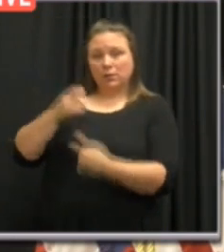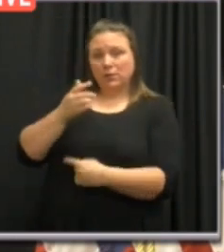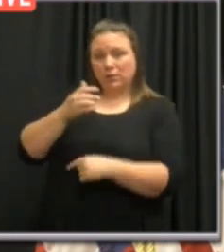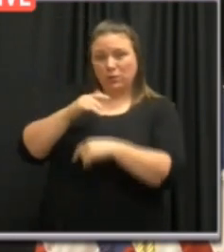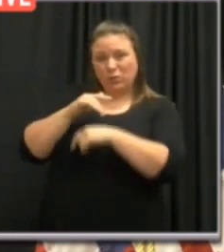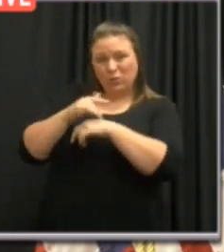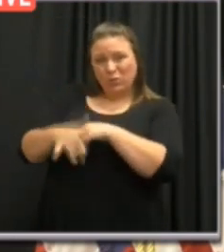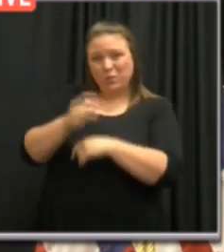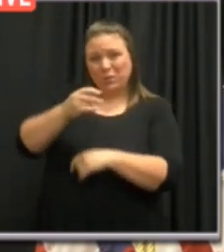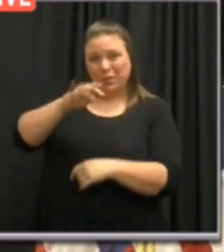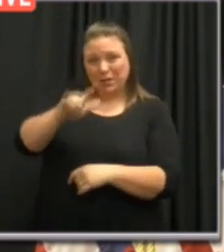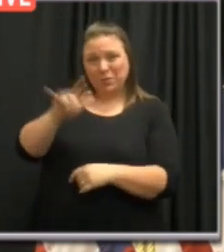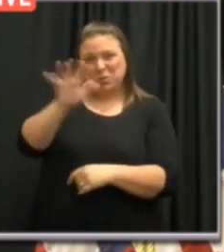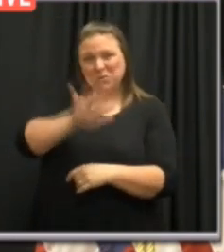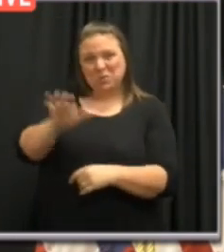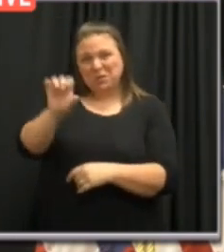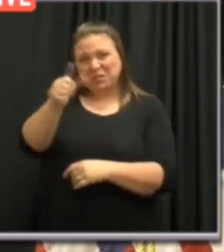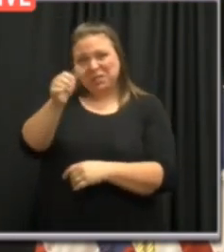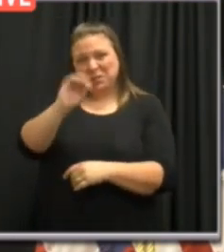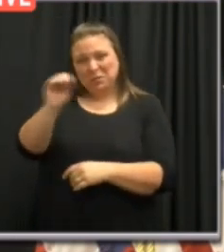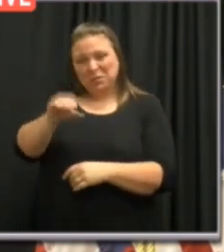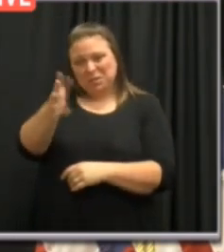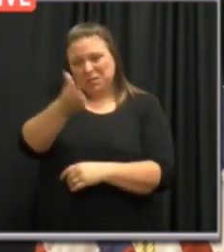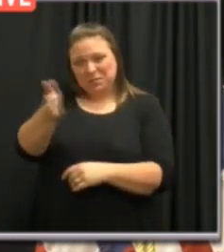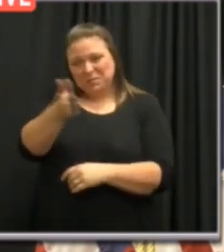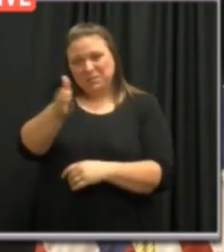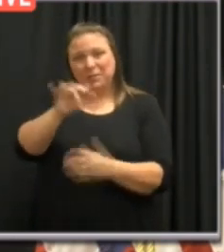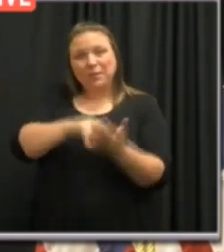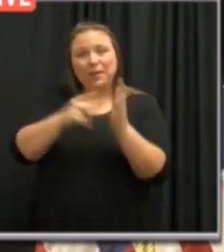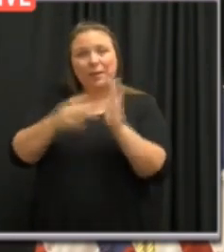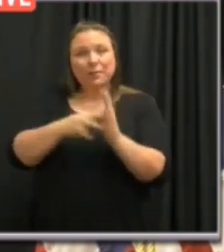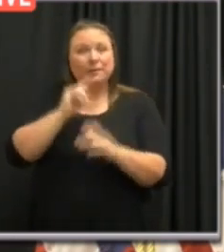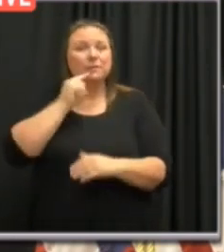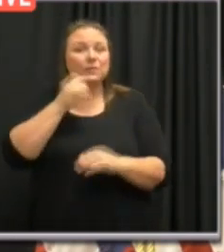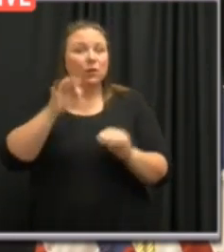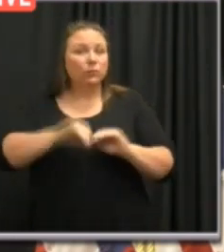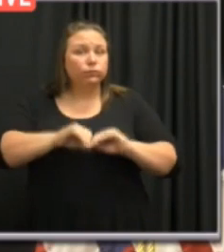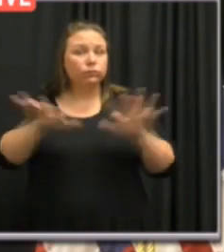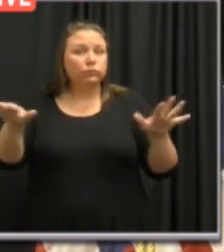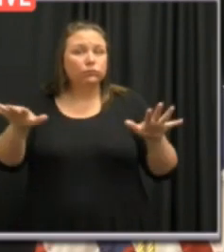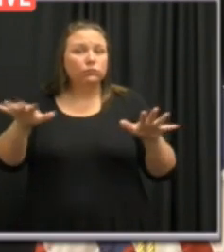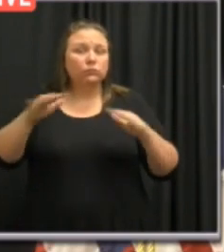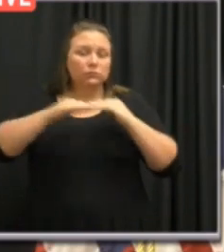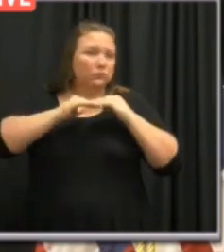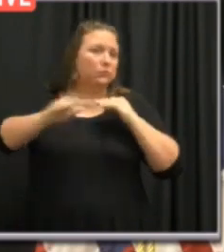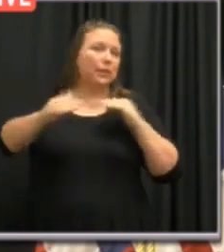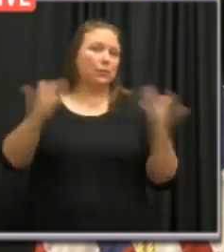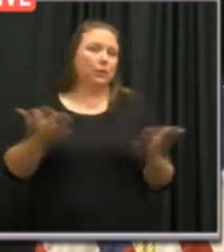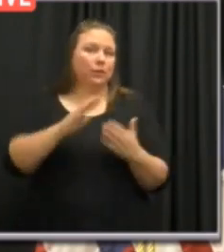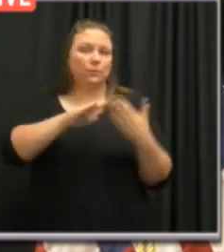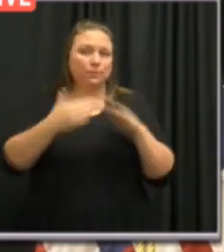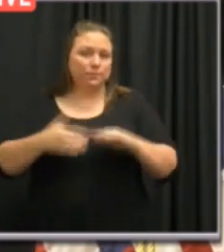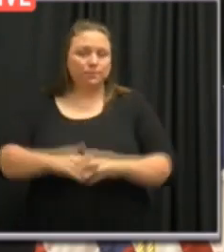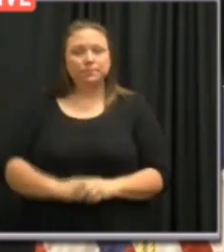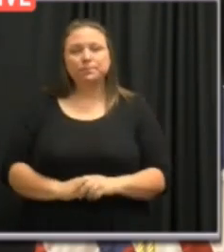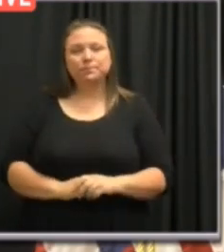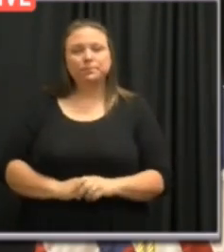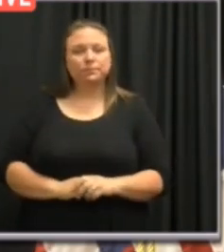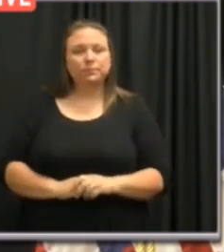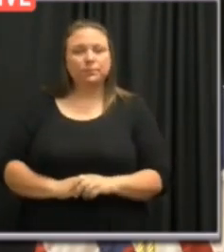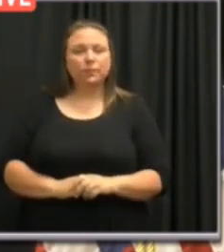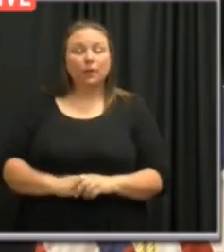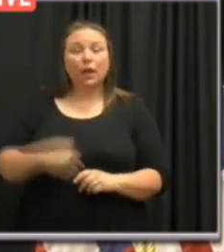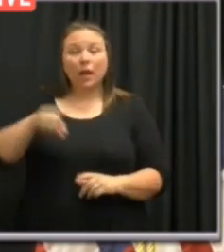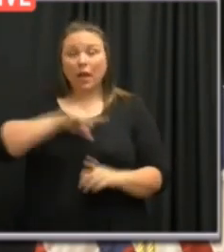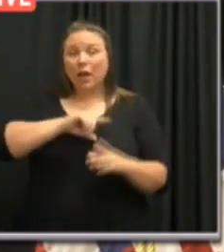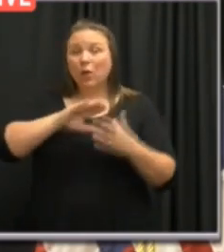positive rate has hovered into the 10% range, which means the severity of this outbreak is stable in our community. Our